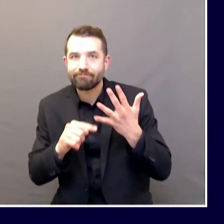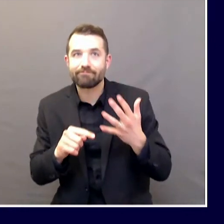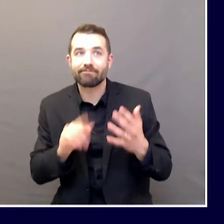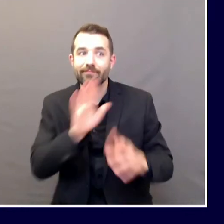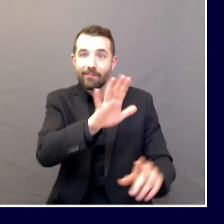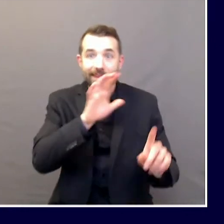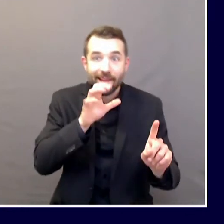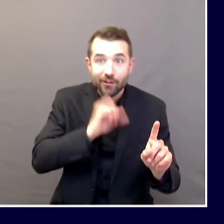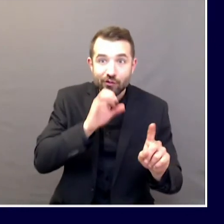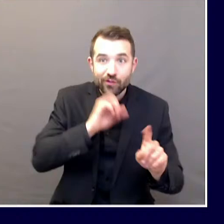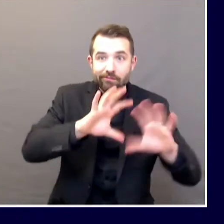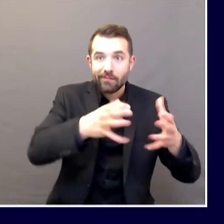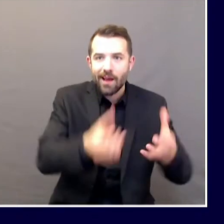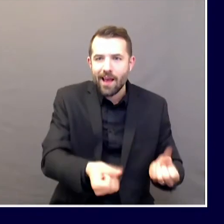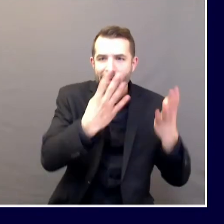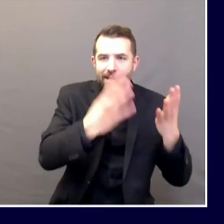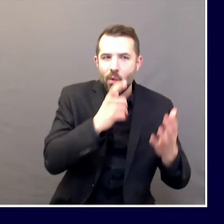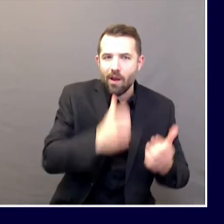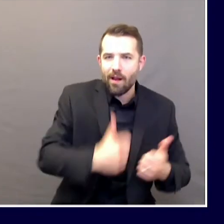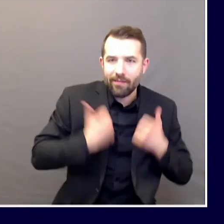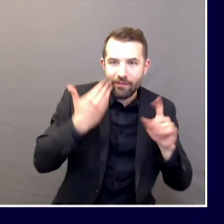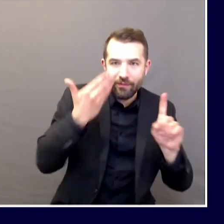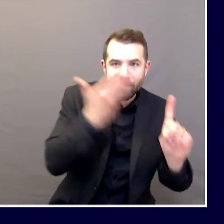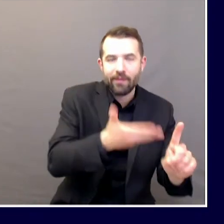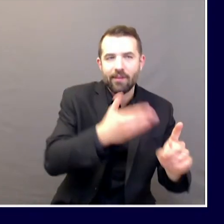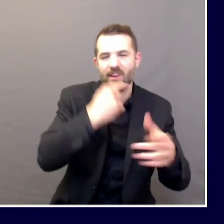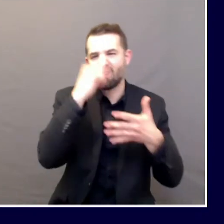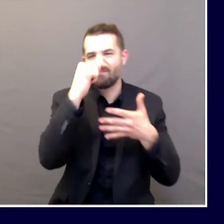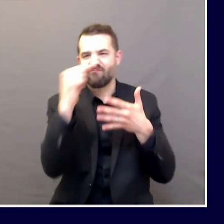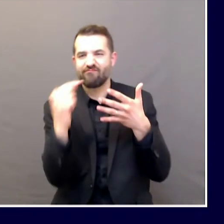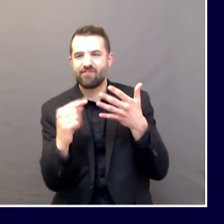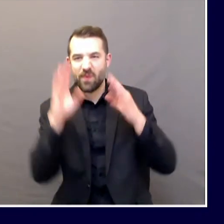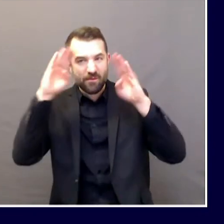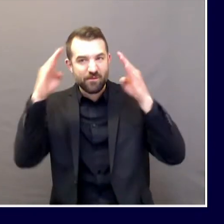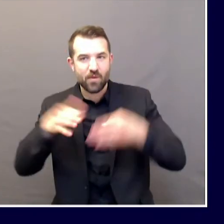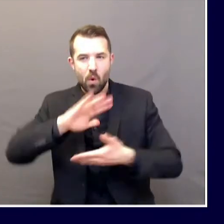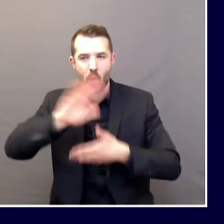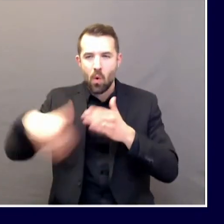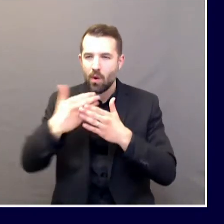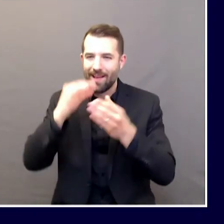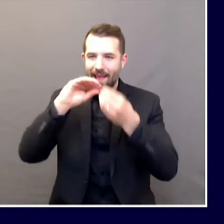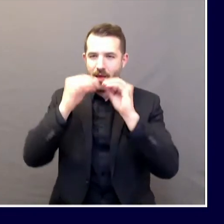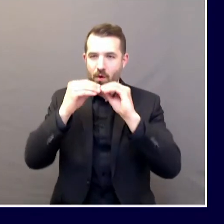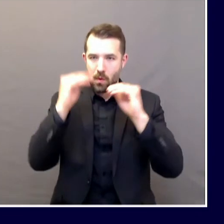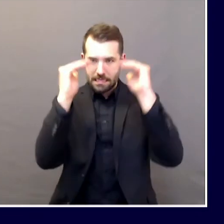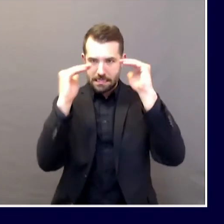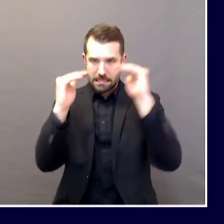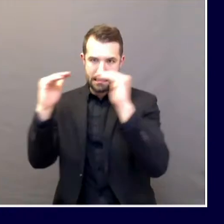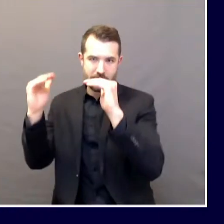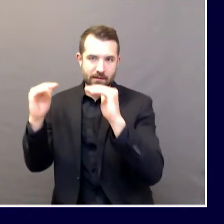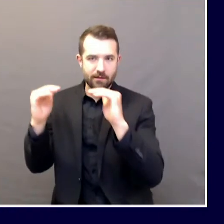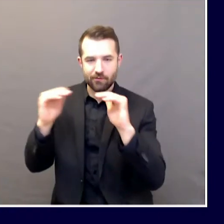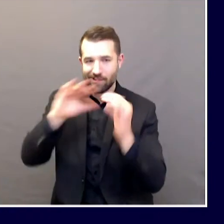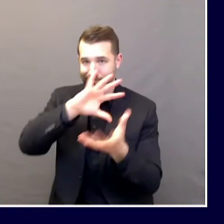That's really one of the ones that we zero in on. Within the age category that we're focused on, how many